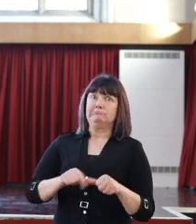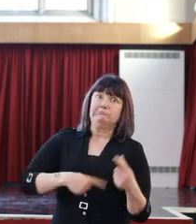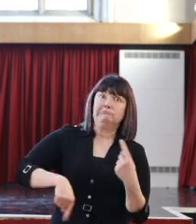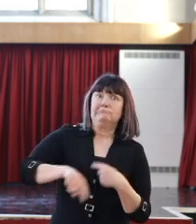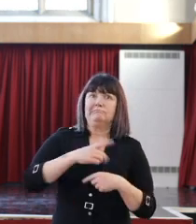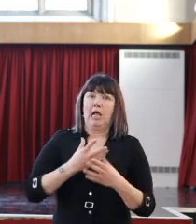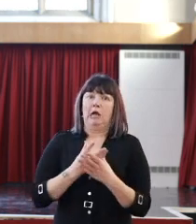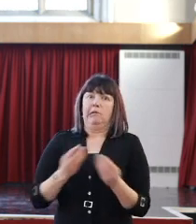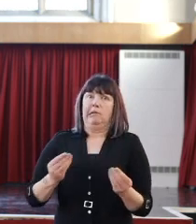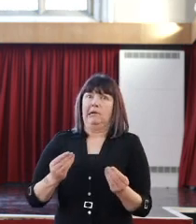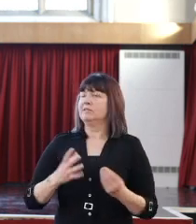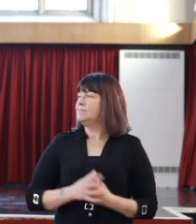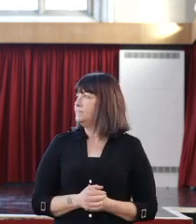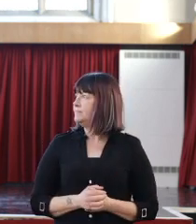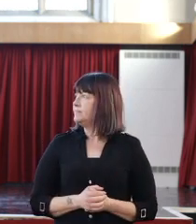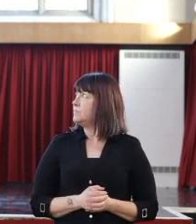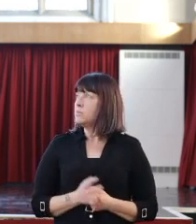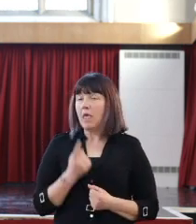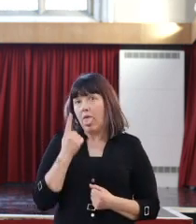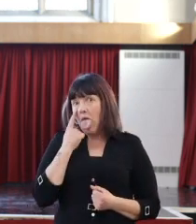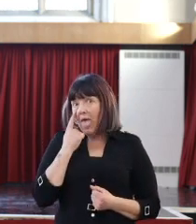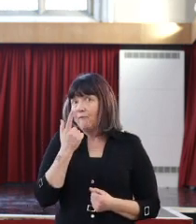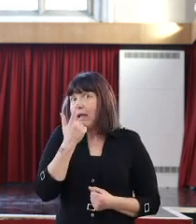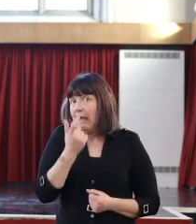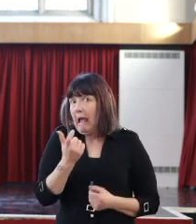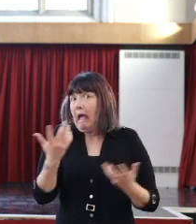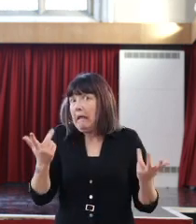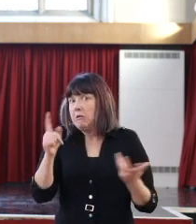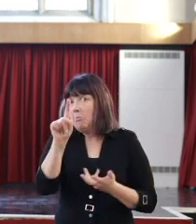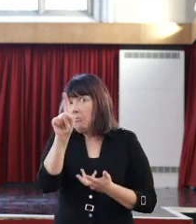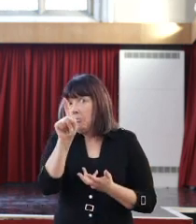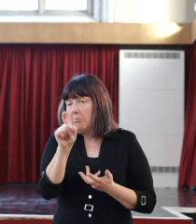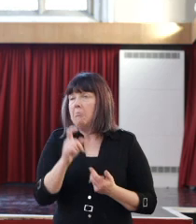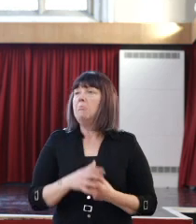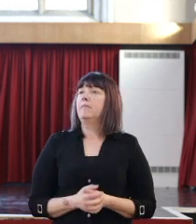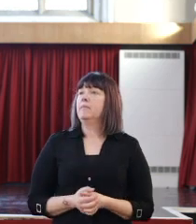on the chance, and we'll see if we can do it. How's this one?